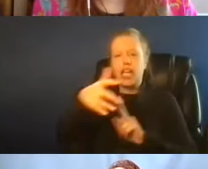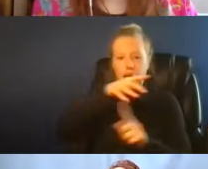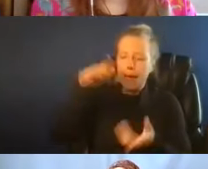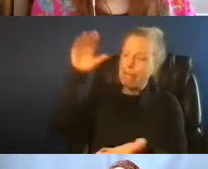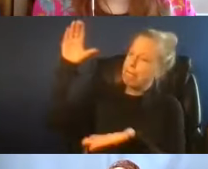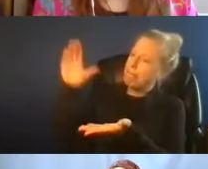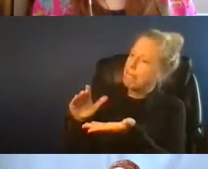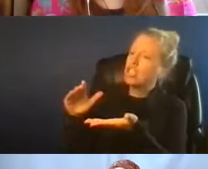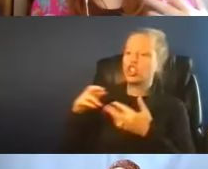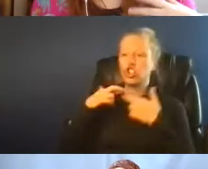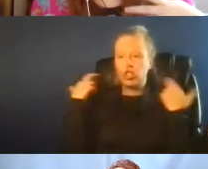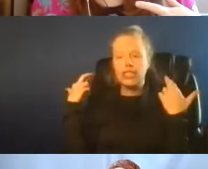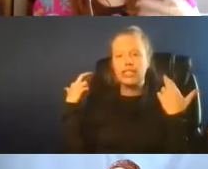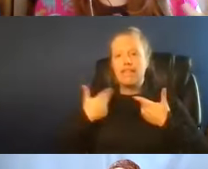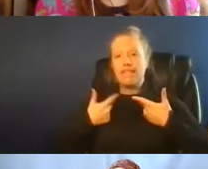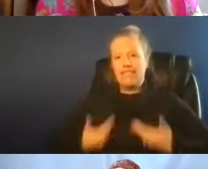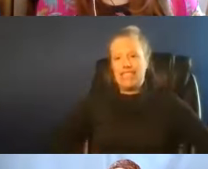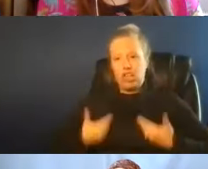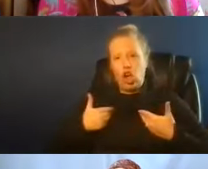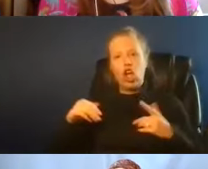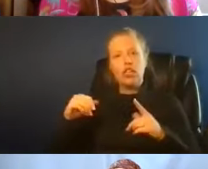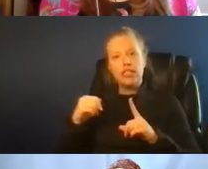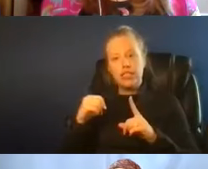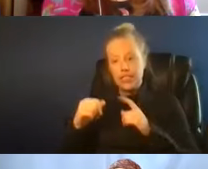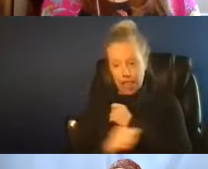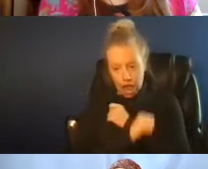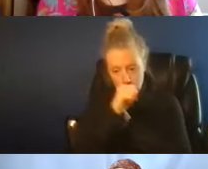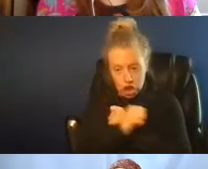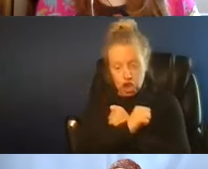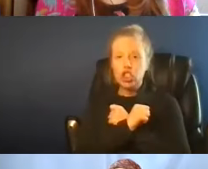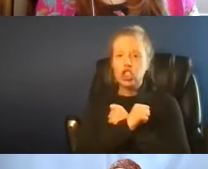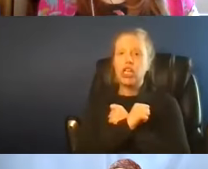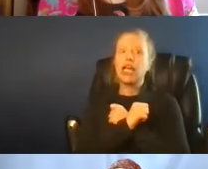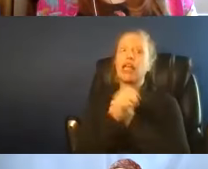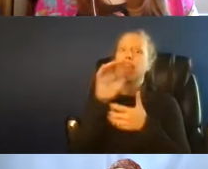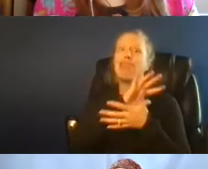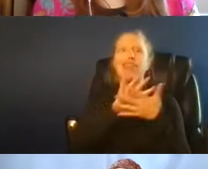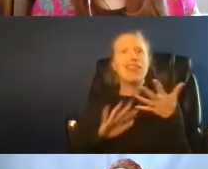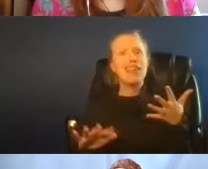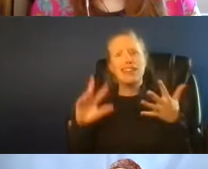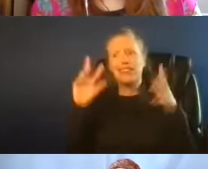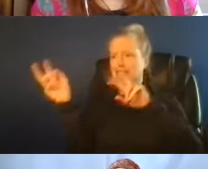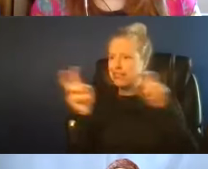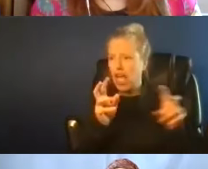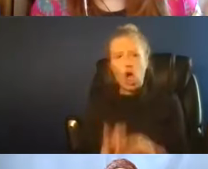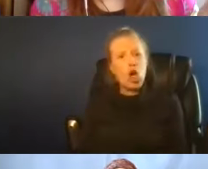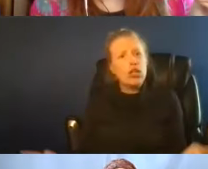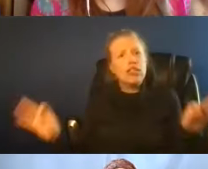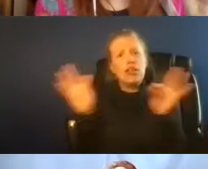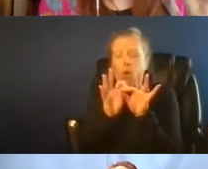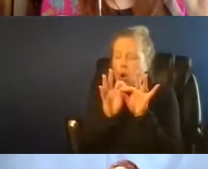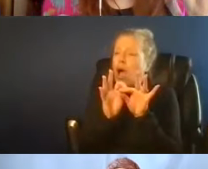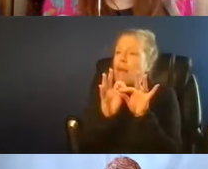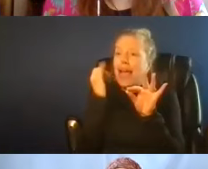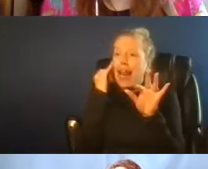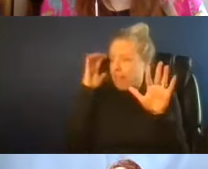physical danger, right? And this is so important. Absolutely, it's important. But if we